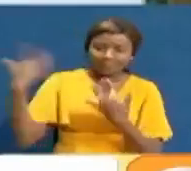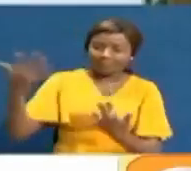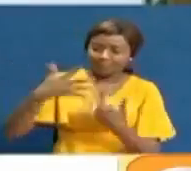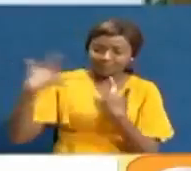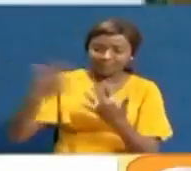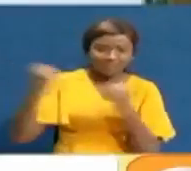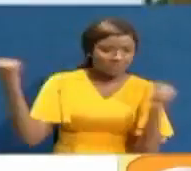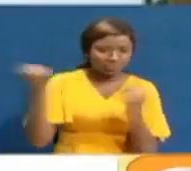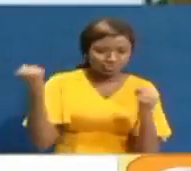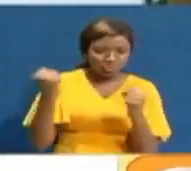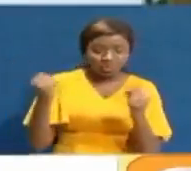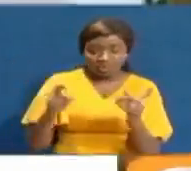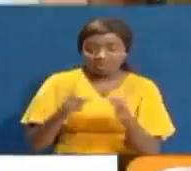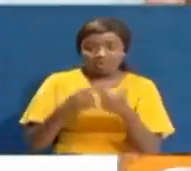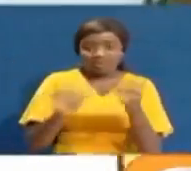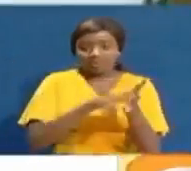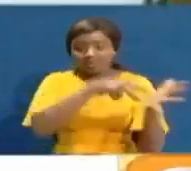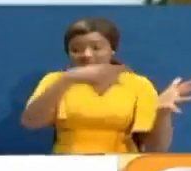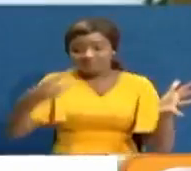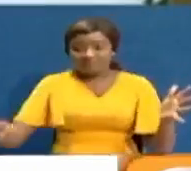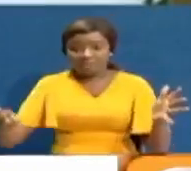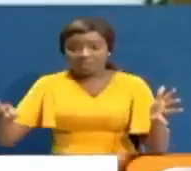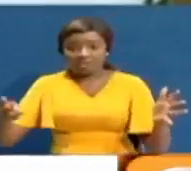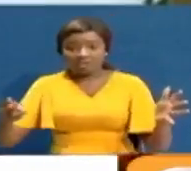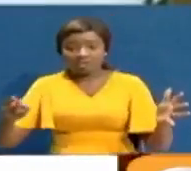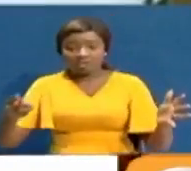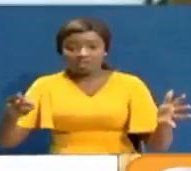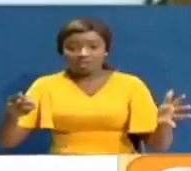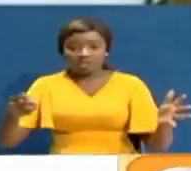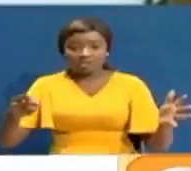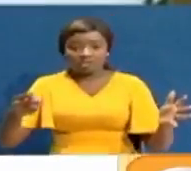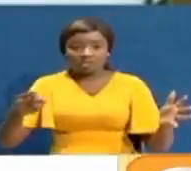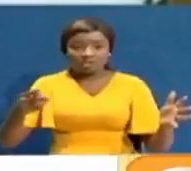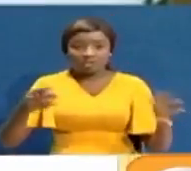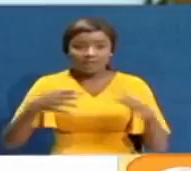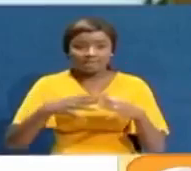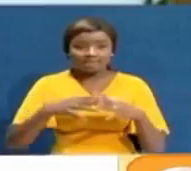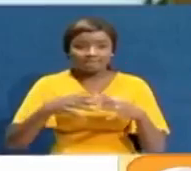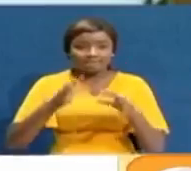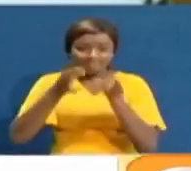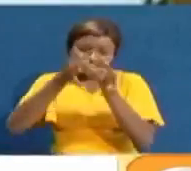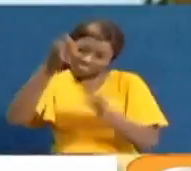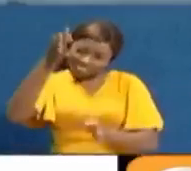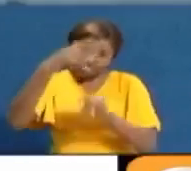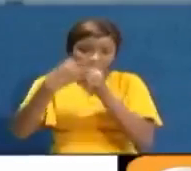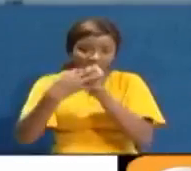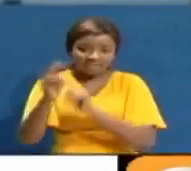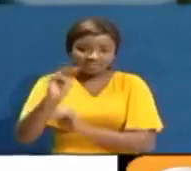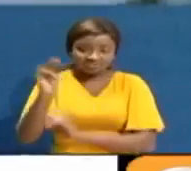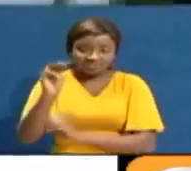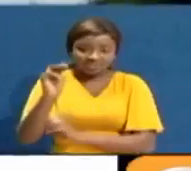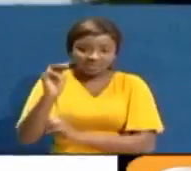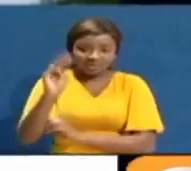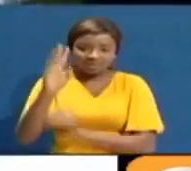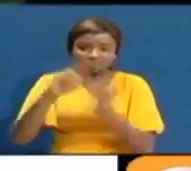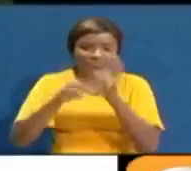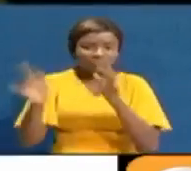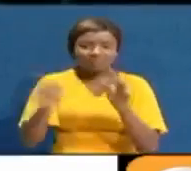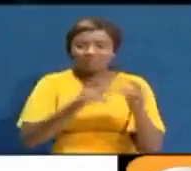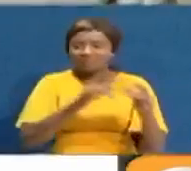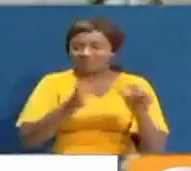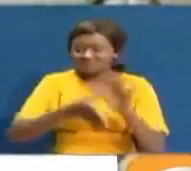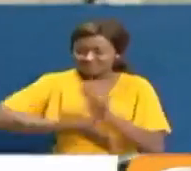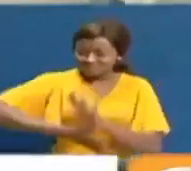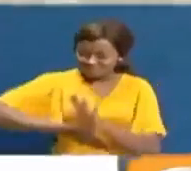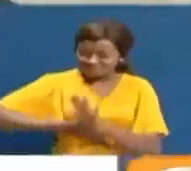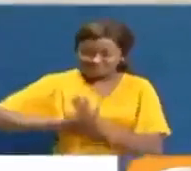Sasa nilianguka chini, wing will collapse. It was about 8 meters, I think. It was an impact from my